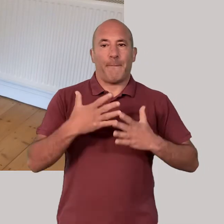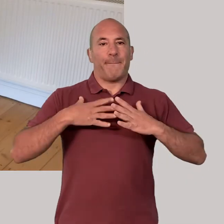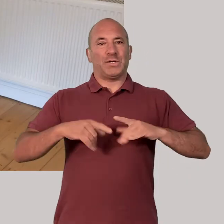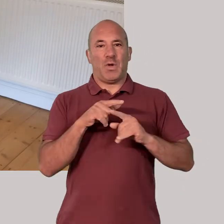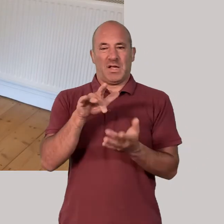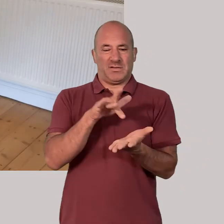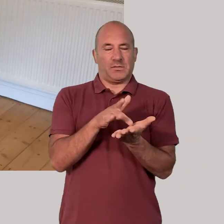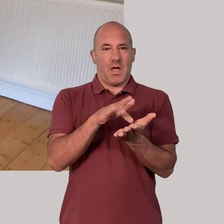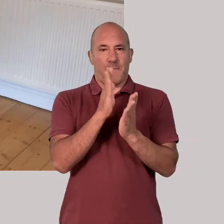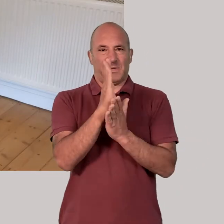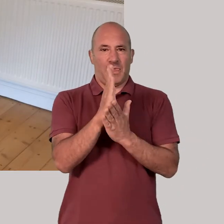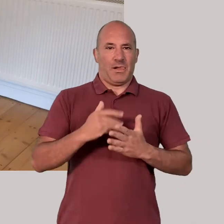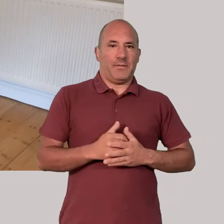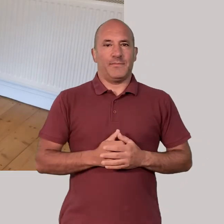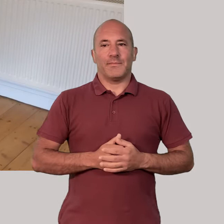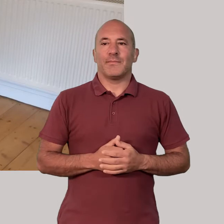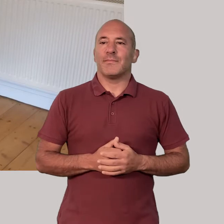And then centre your body up.